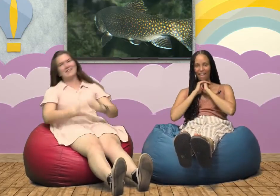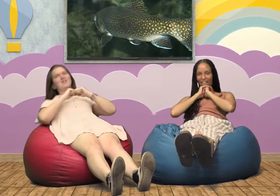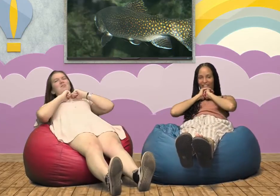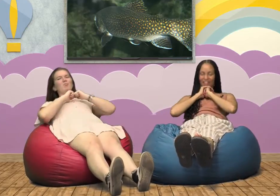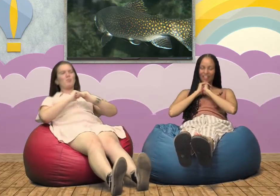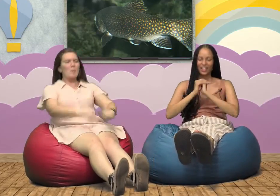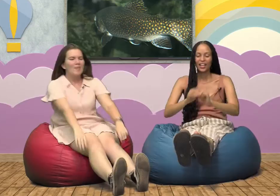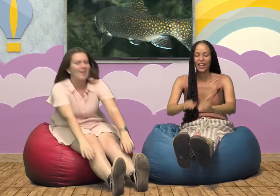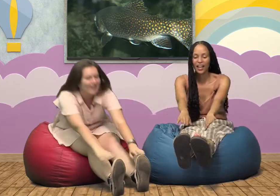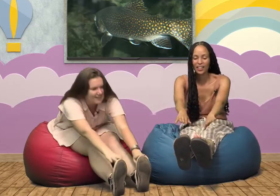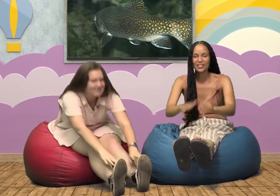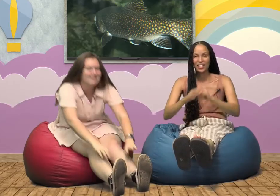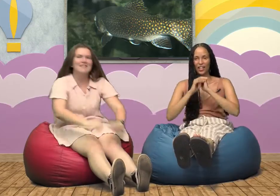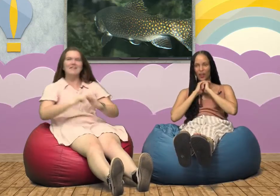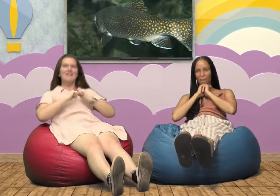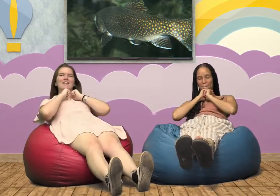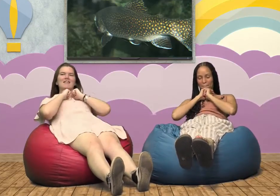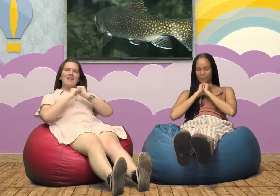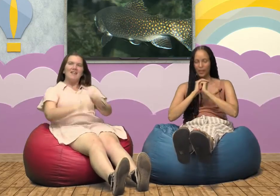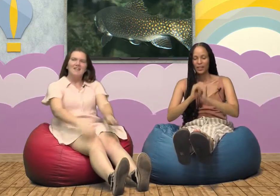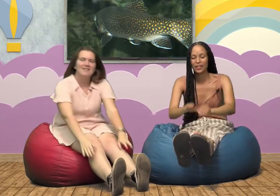7, 8,